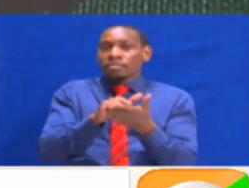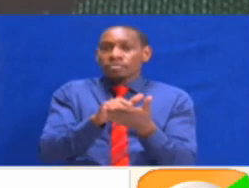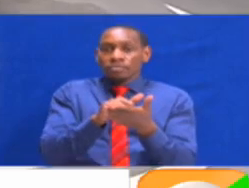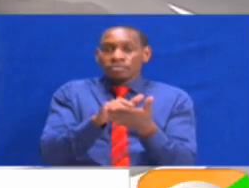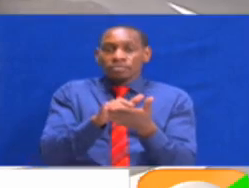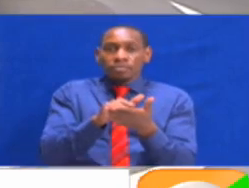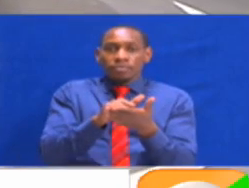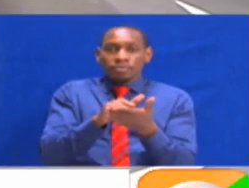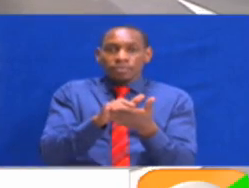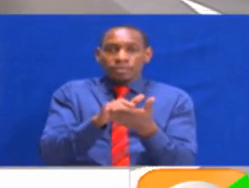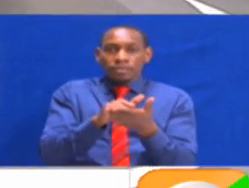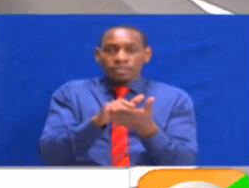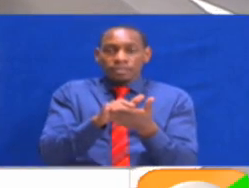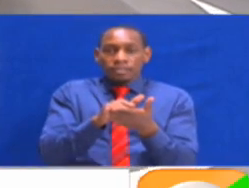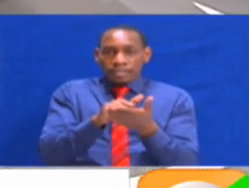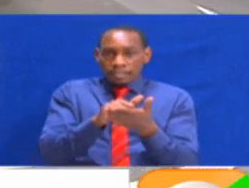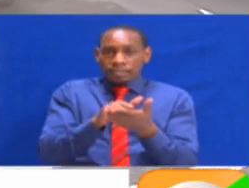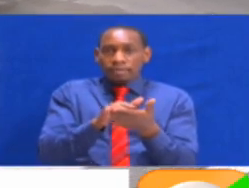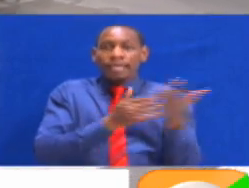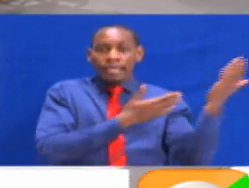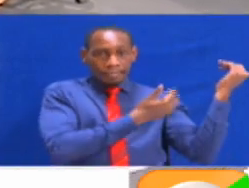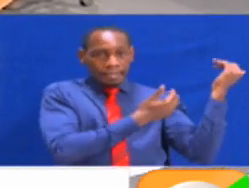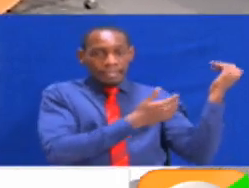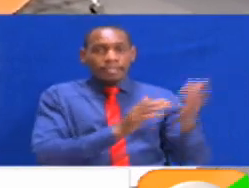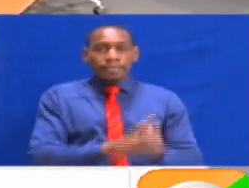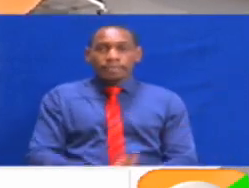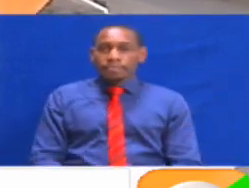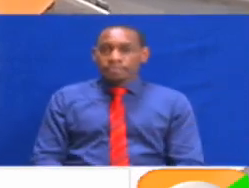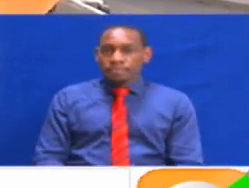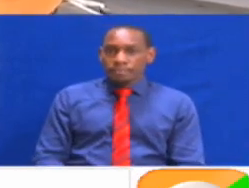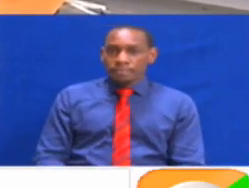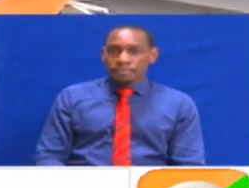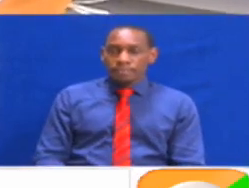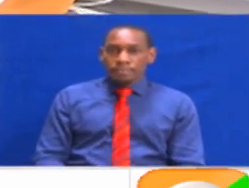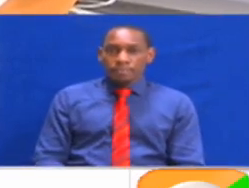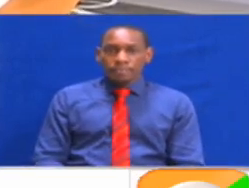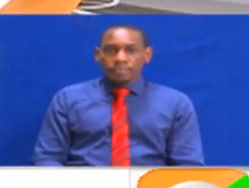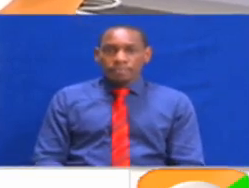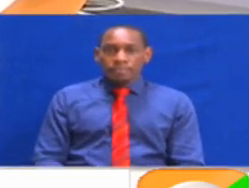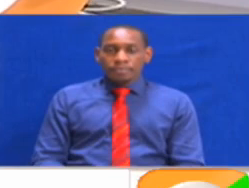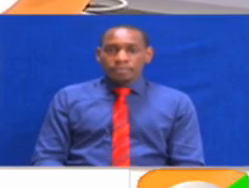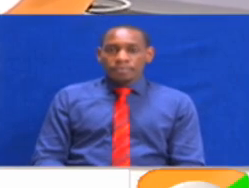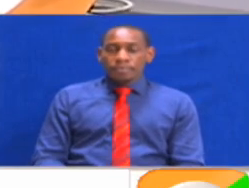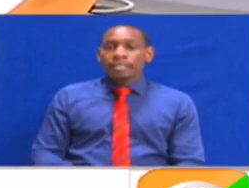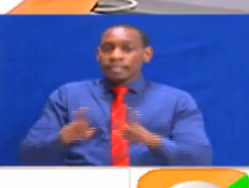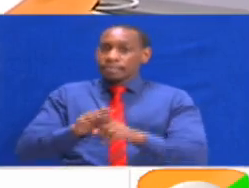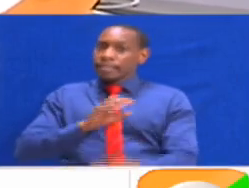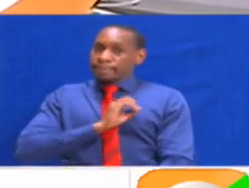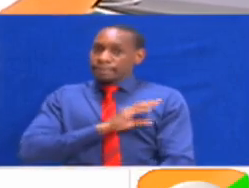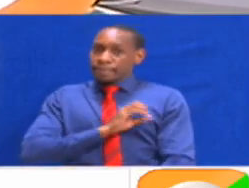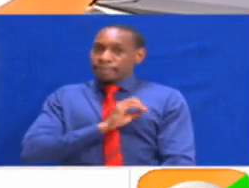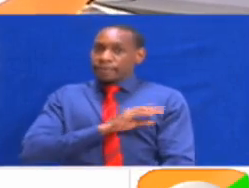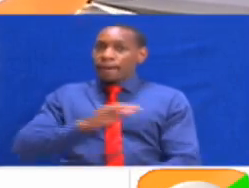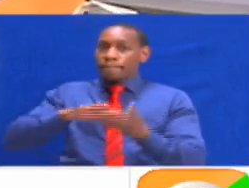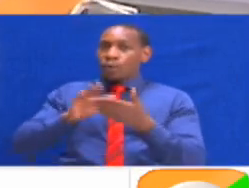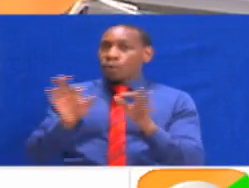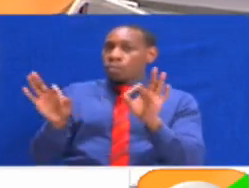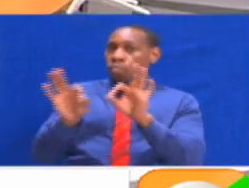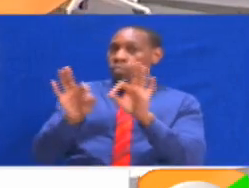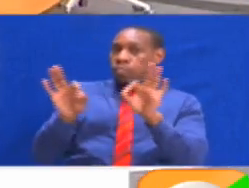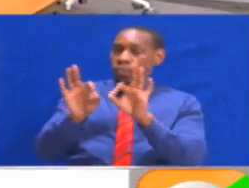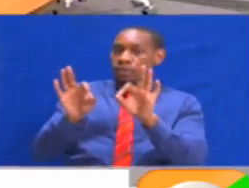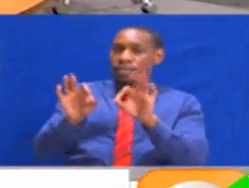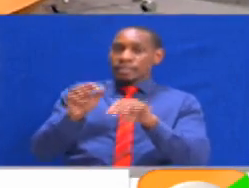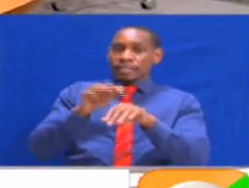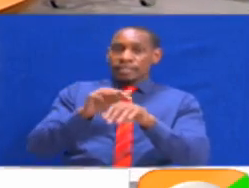of when rather than if. Yes, and Joe, I fear there'll be more surprises the more